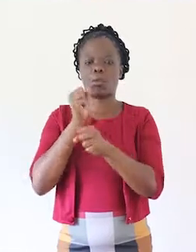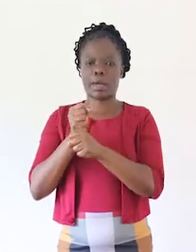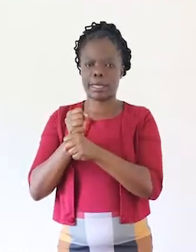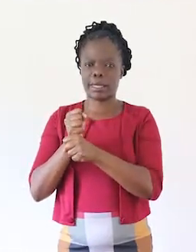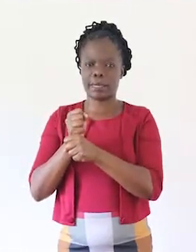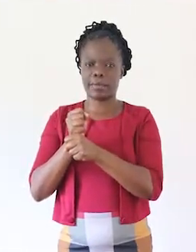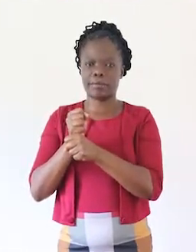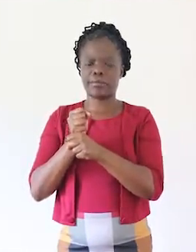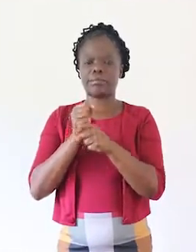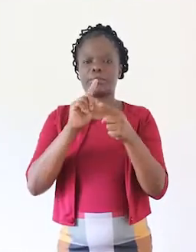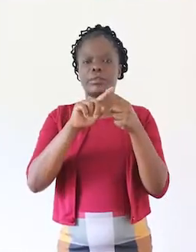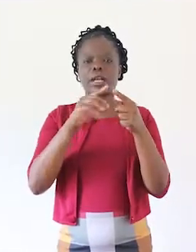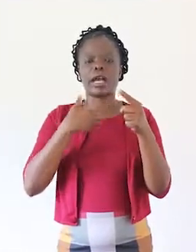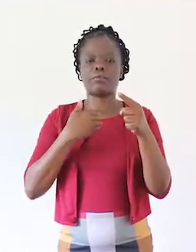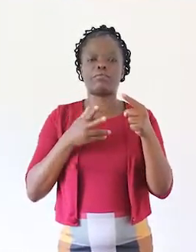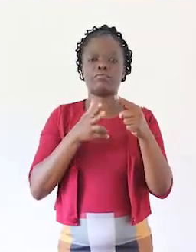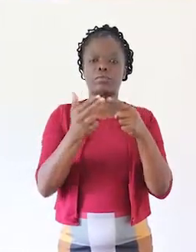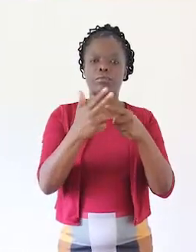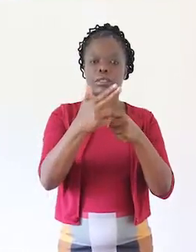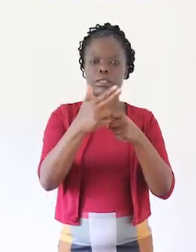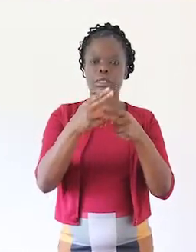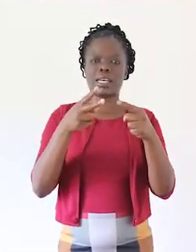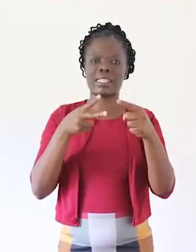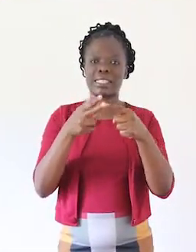during work. This one is called a pair of scissors.